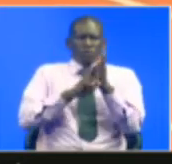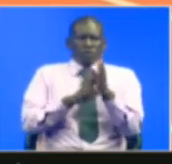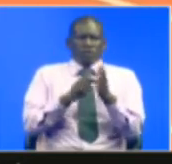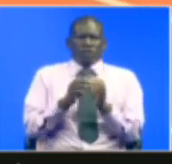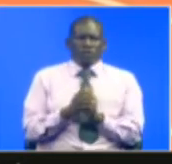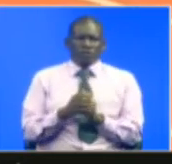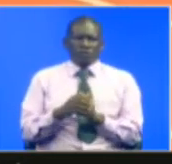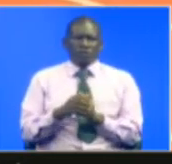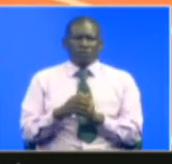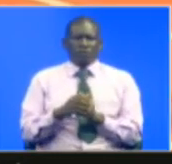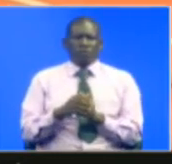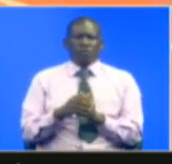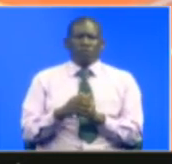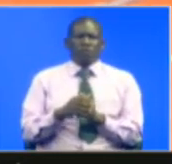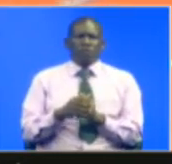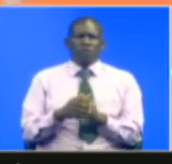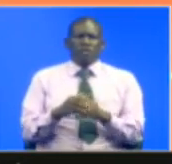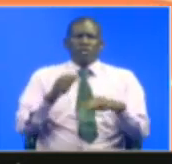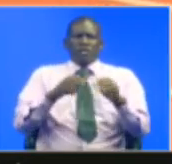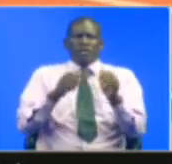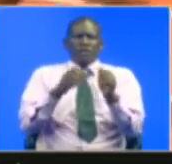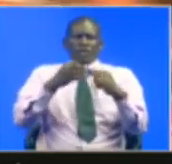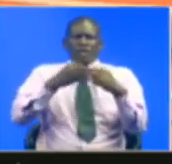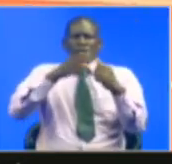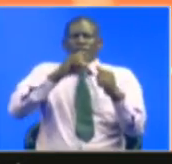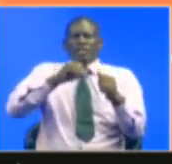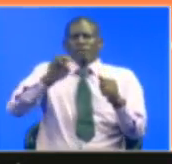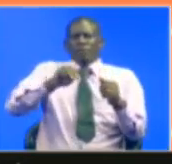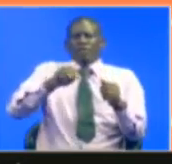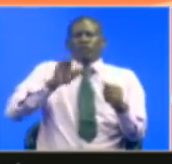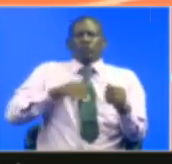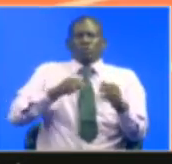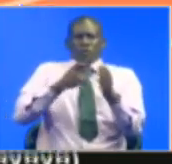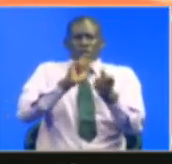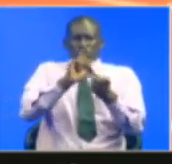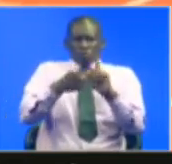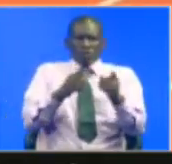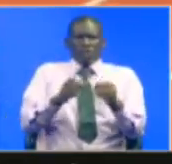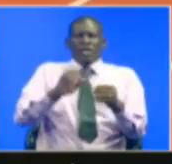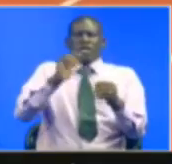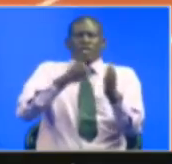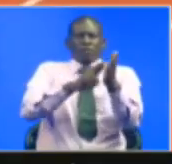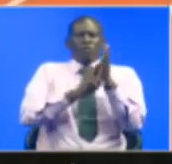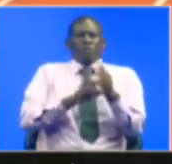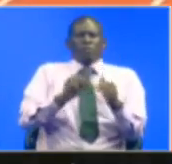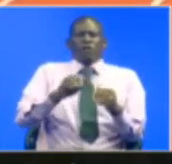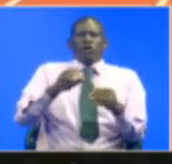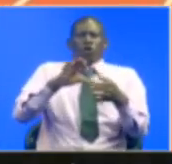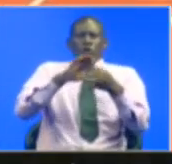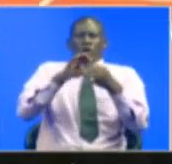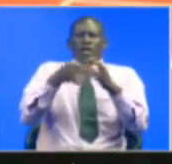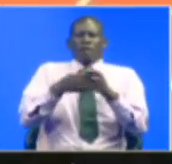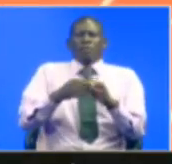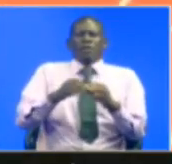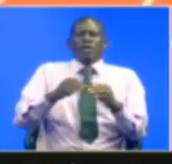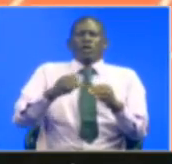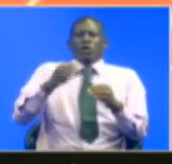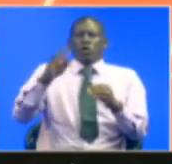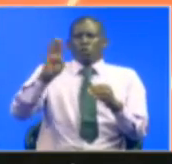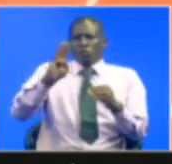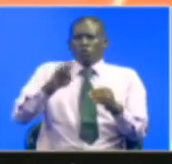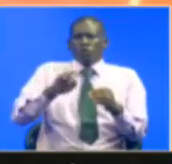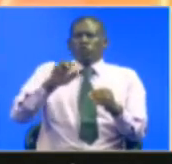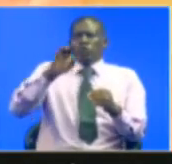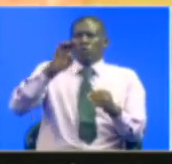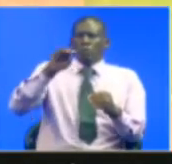we just hope to get a good team here. In the 800 meters women's race, Kenya will be represented by Olympic bronze medalist Margaret Nyerera, former world